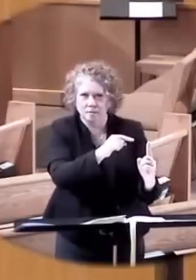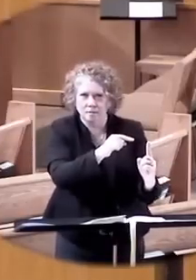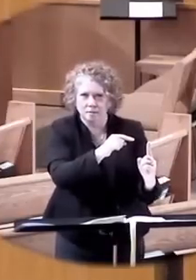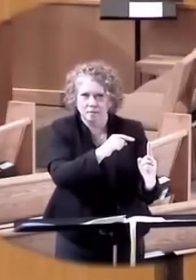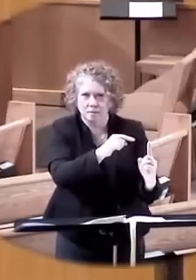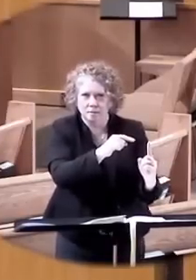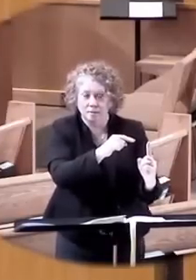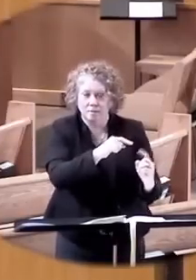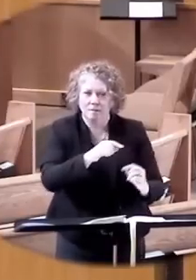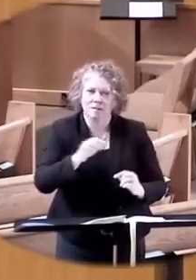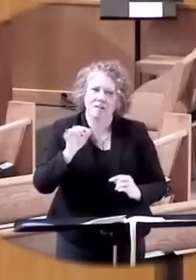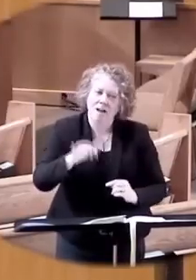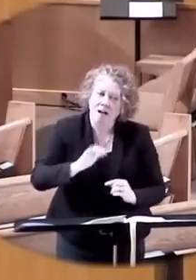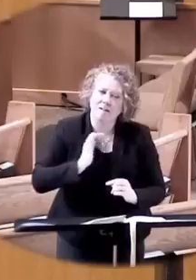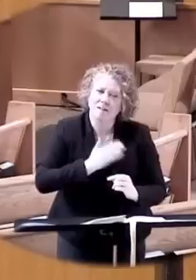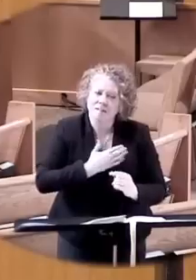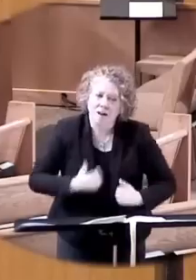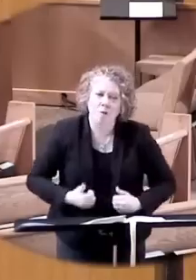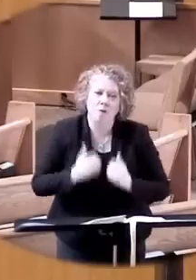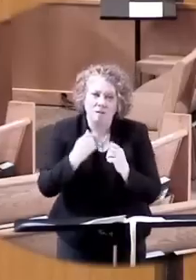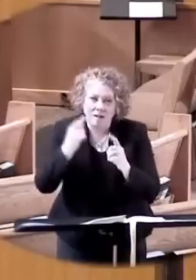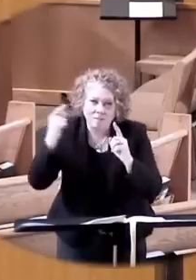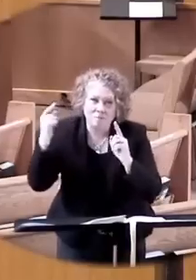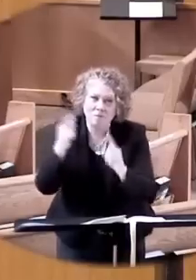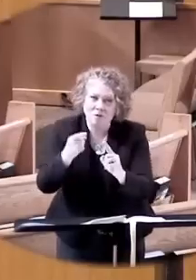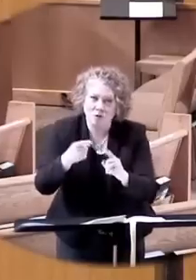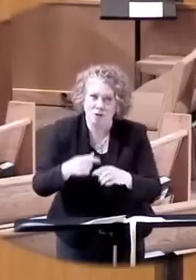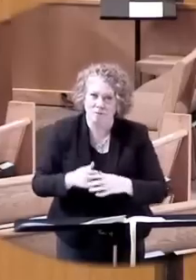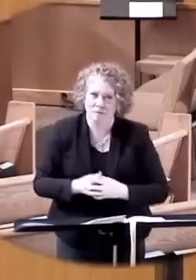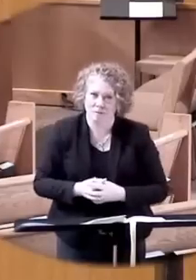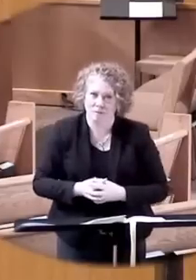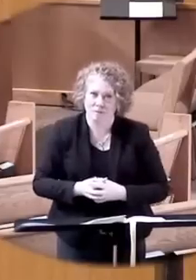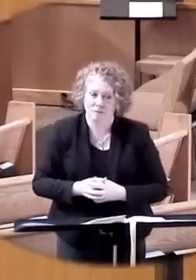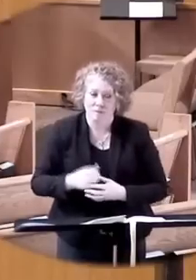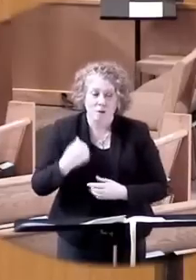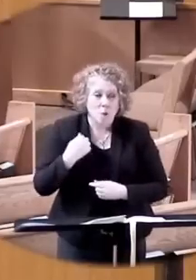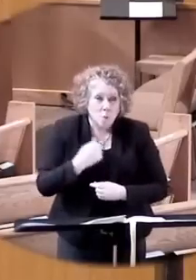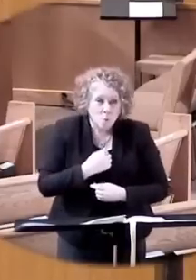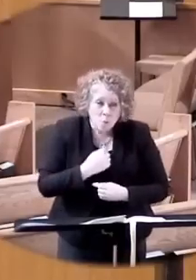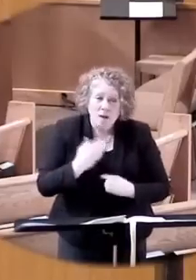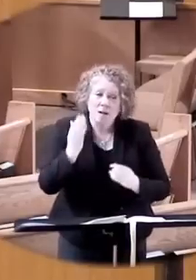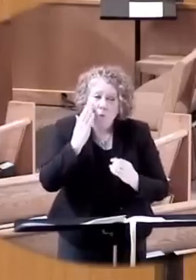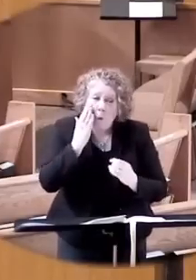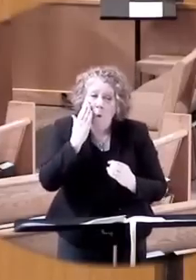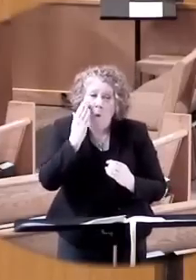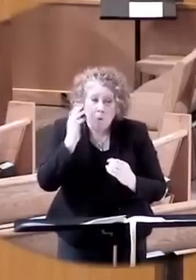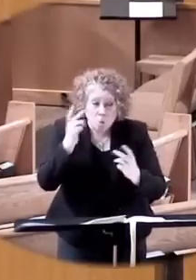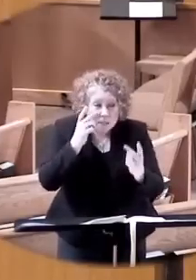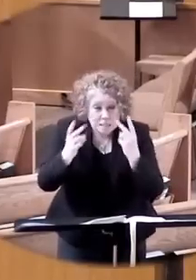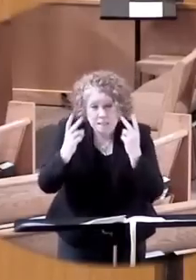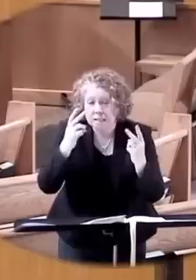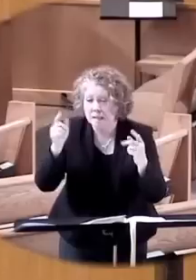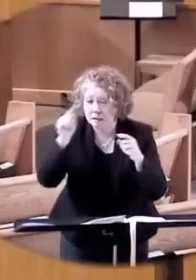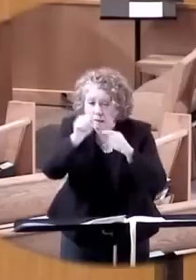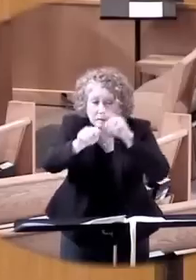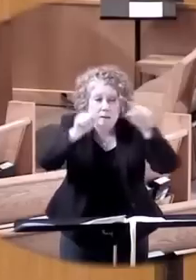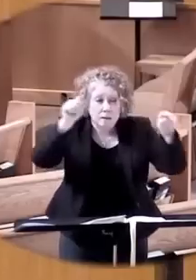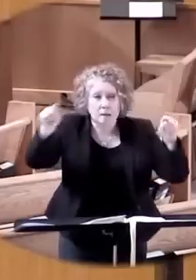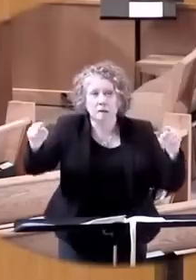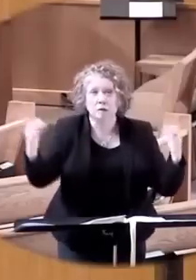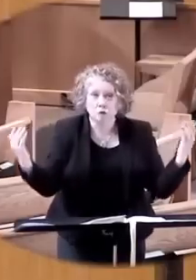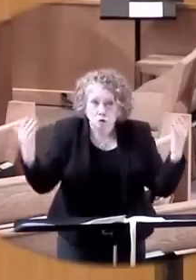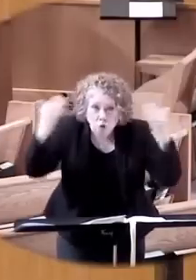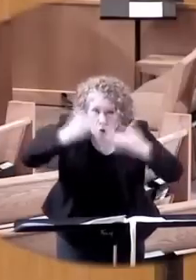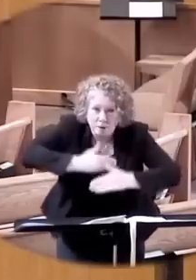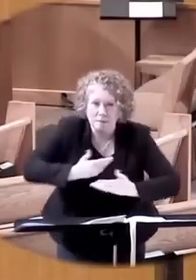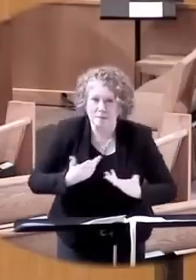is our mission, to find those who are in darkness, in need of a spark of hope,